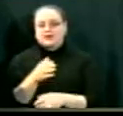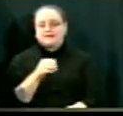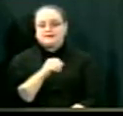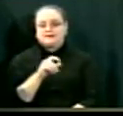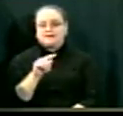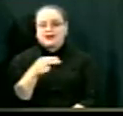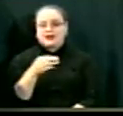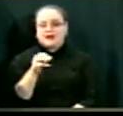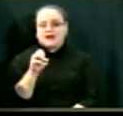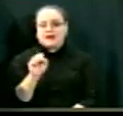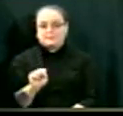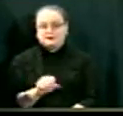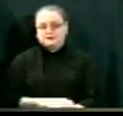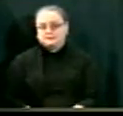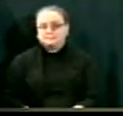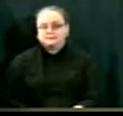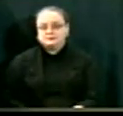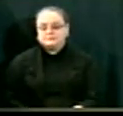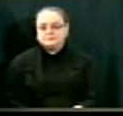Thomas.